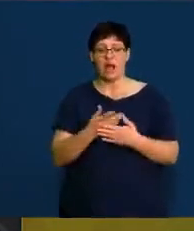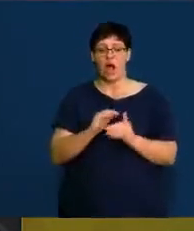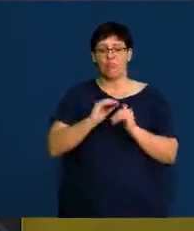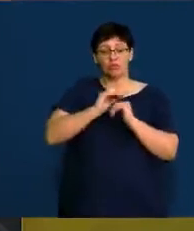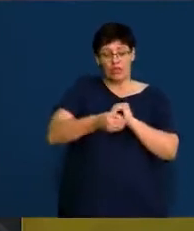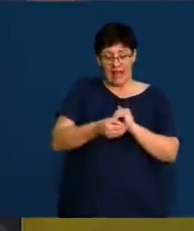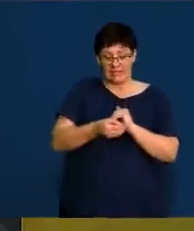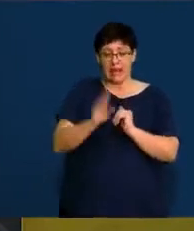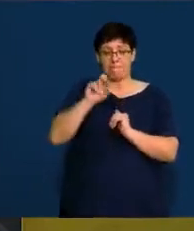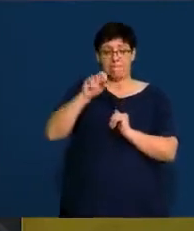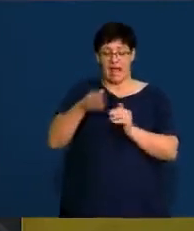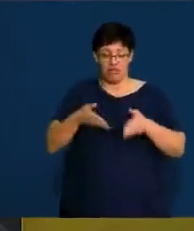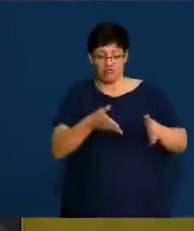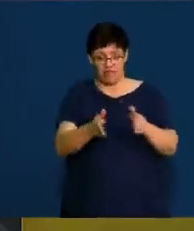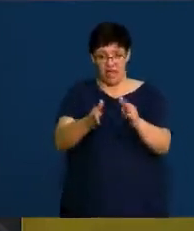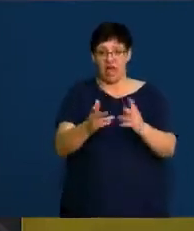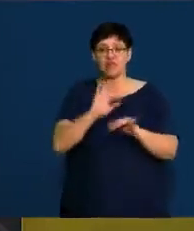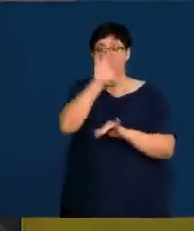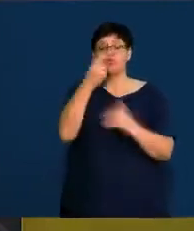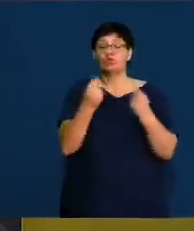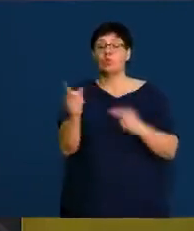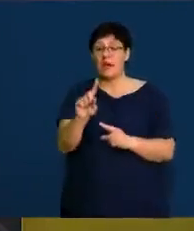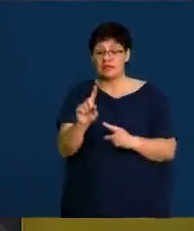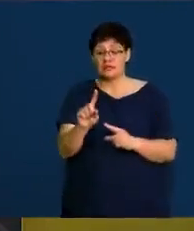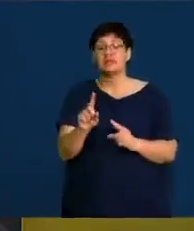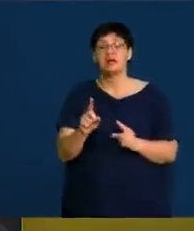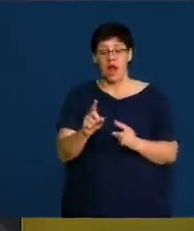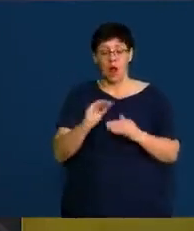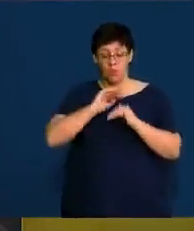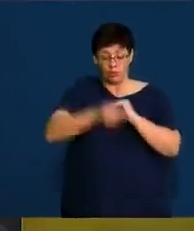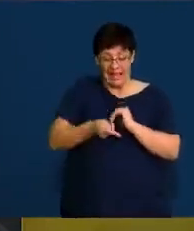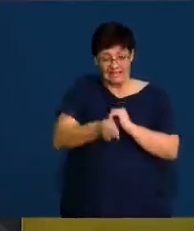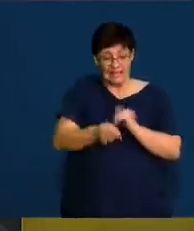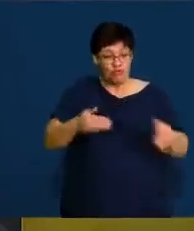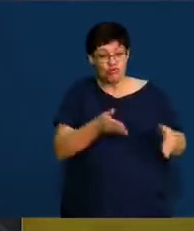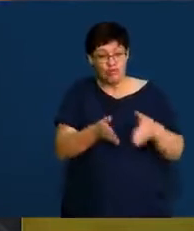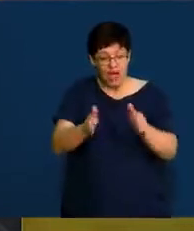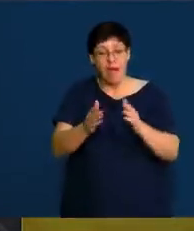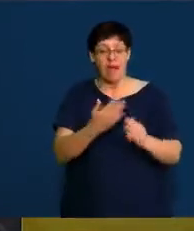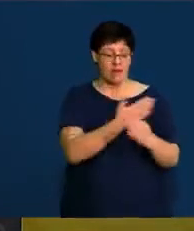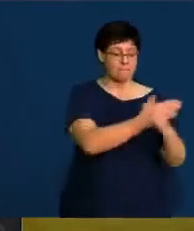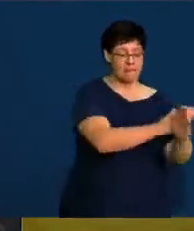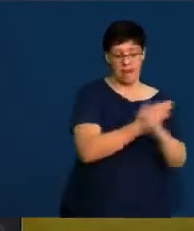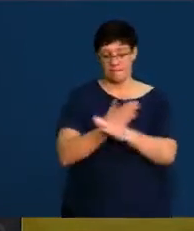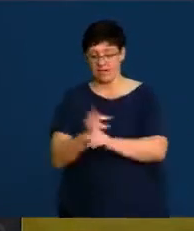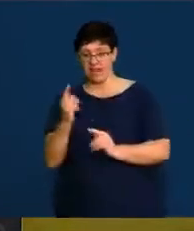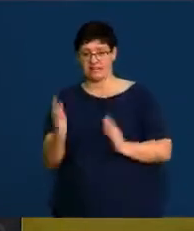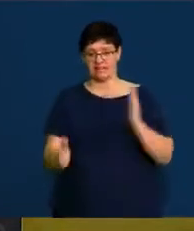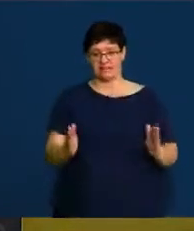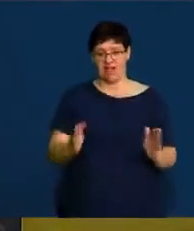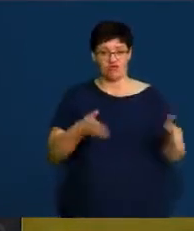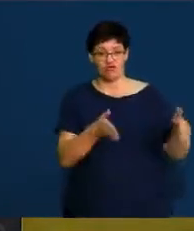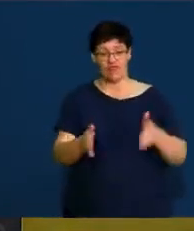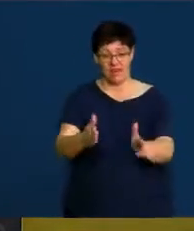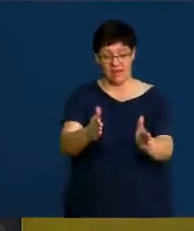river banks. What is being done in South Africa currently? To protect the river banks, we create buffers on either side of a river